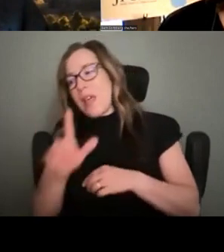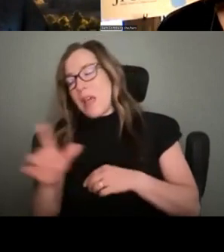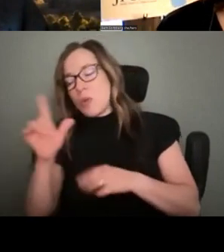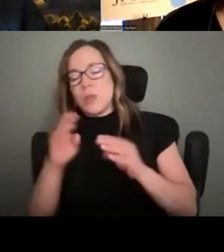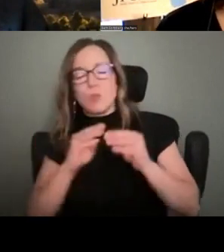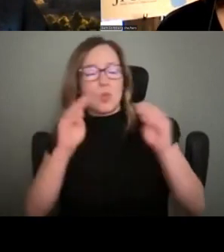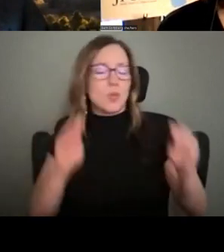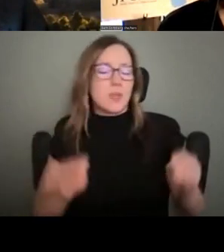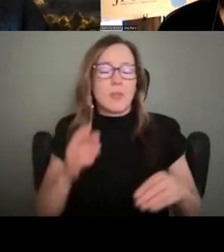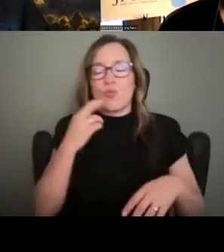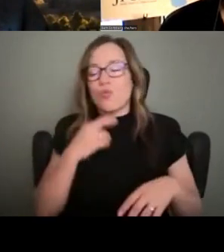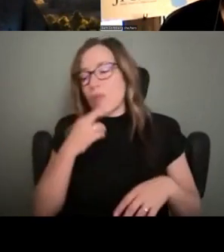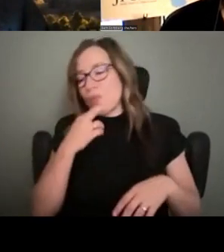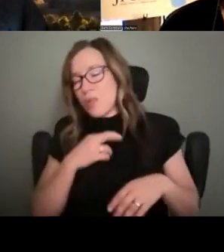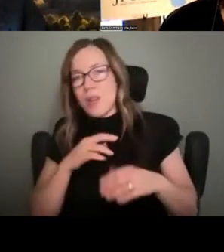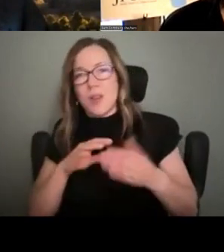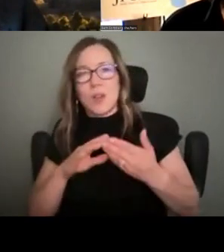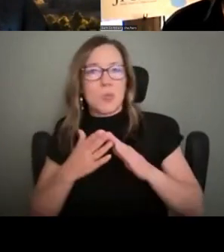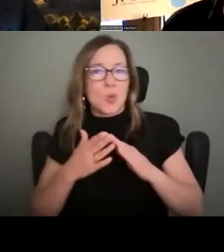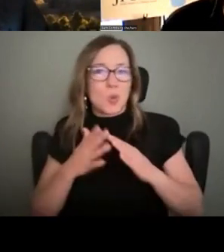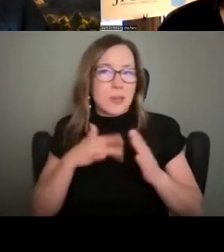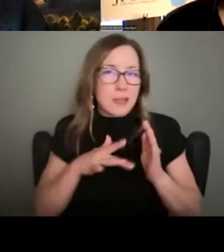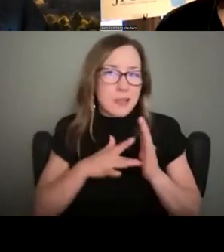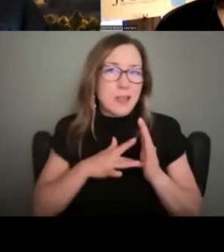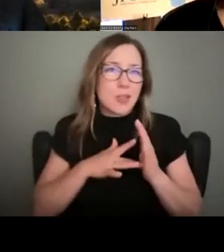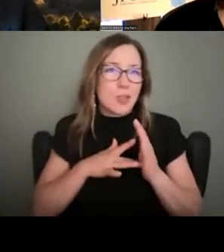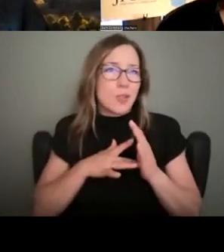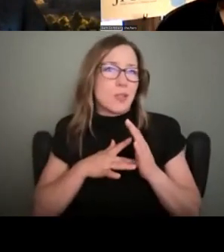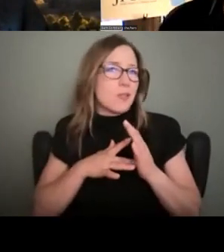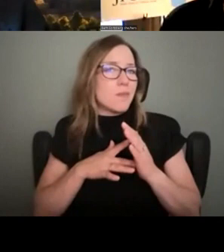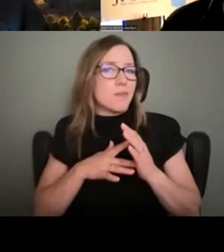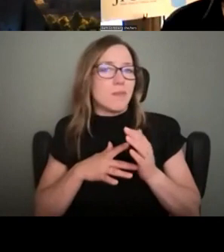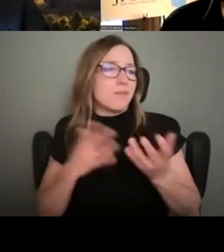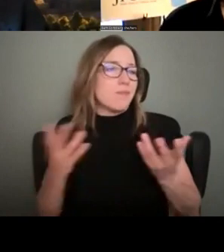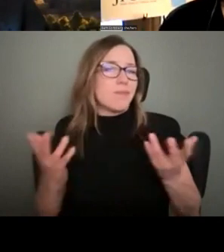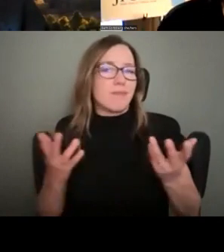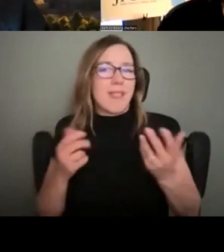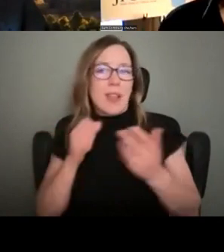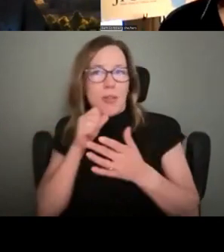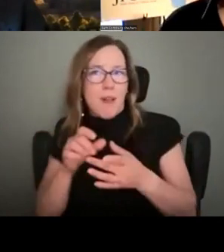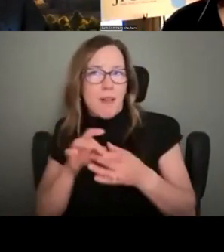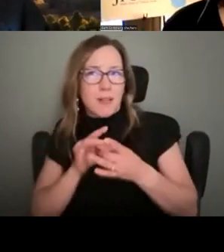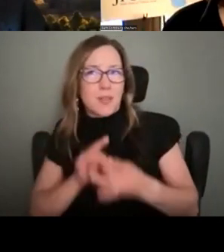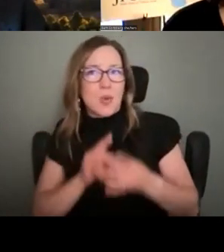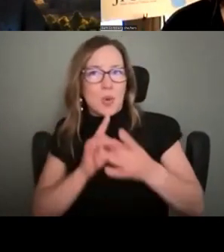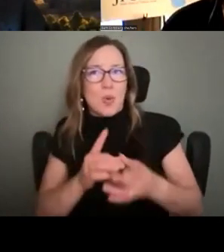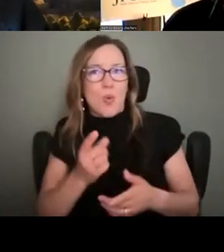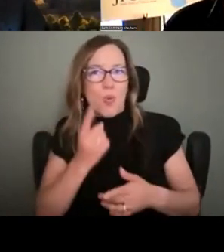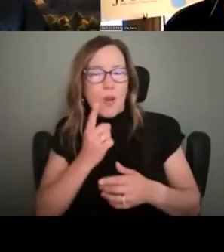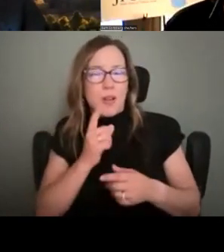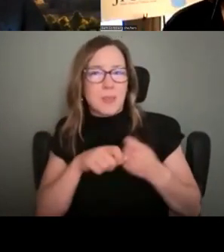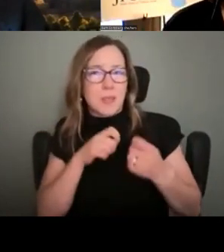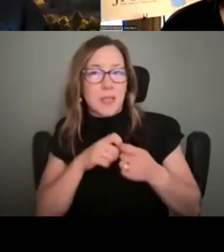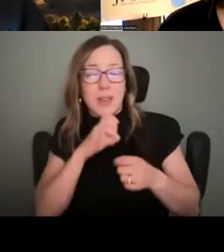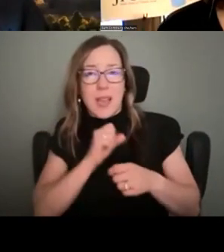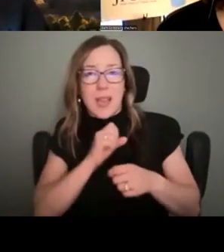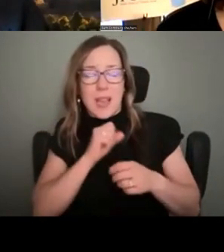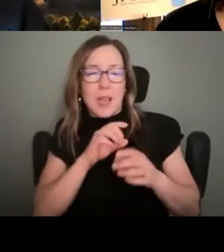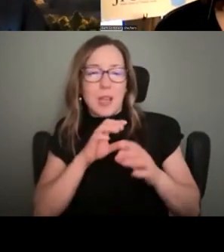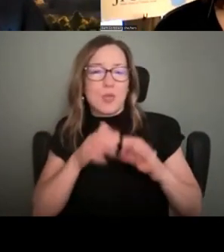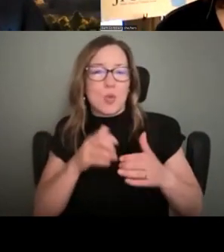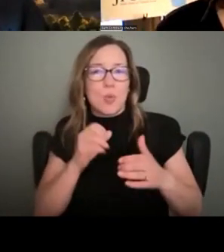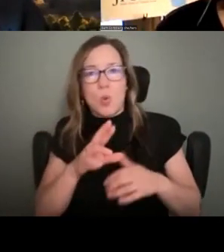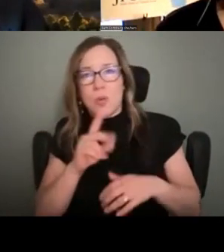museums, restaurants, community centers, basically places that are not associated with one particular age group or disability per